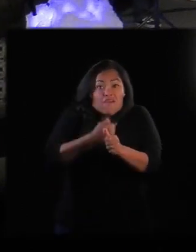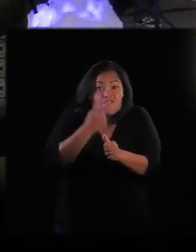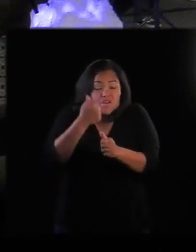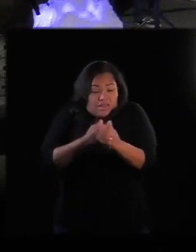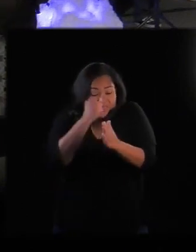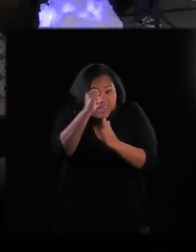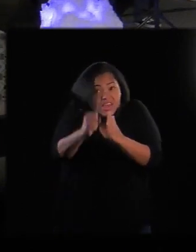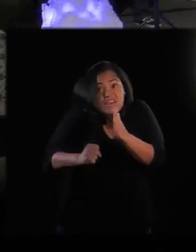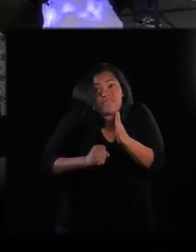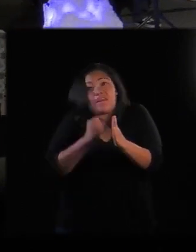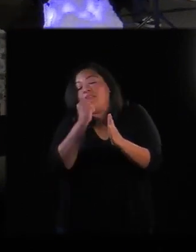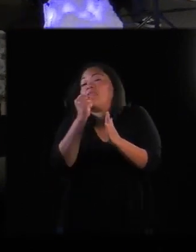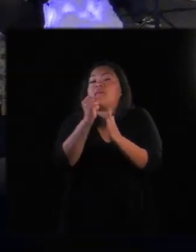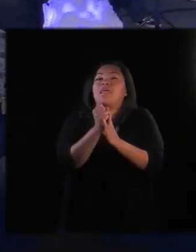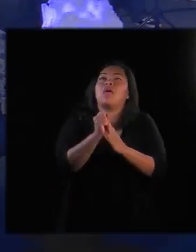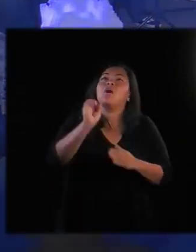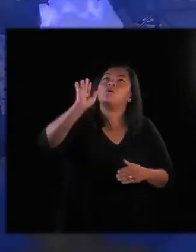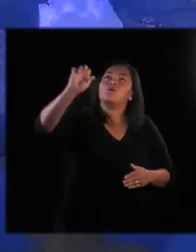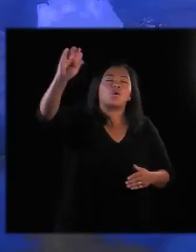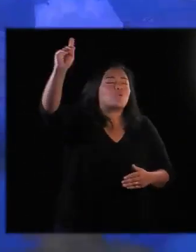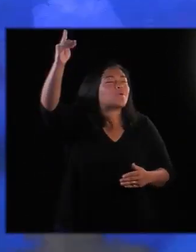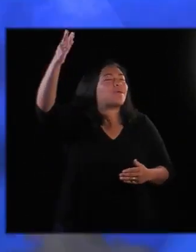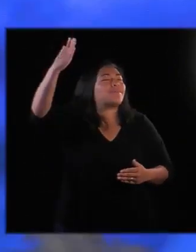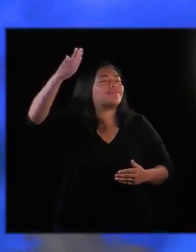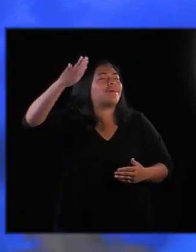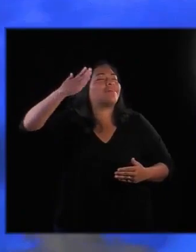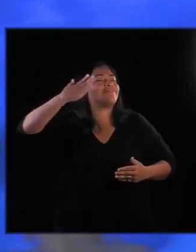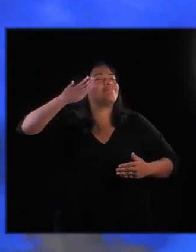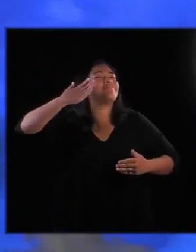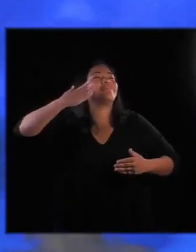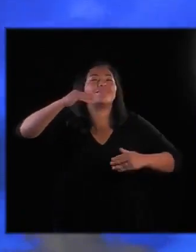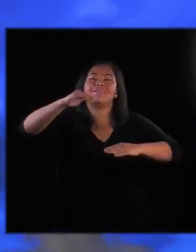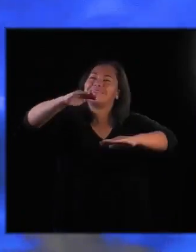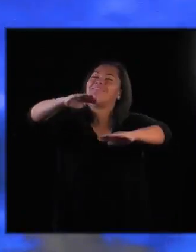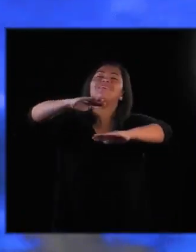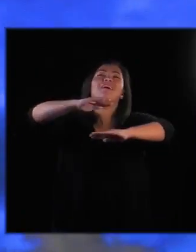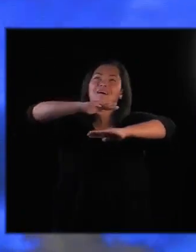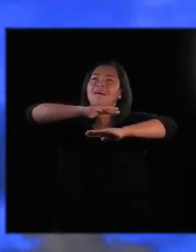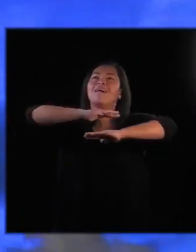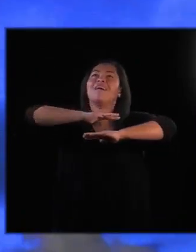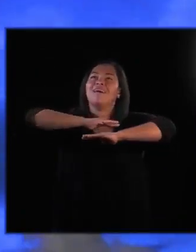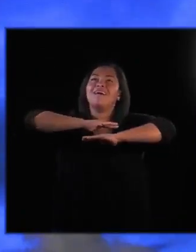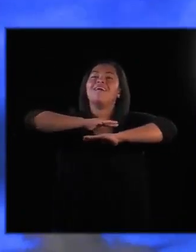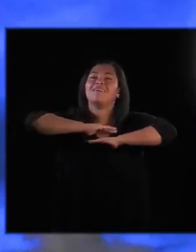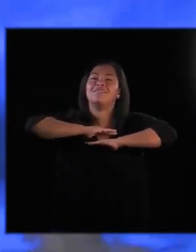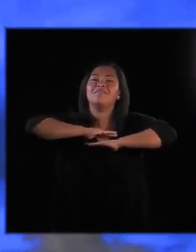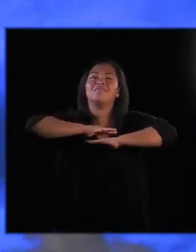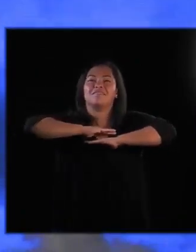In every season, Your grace has been